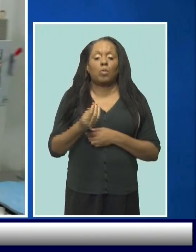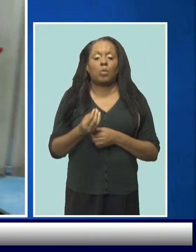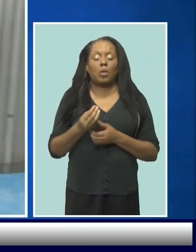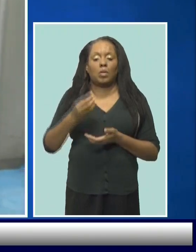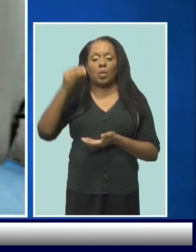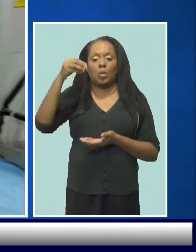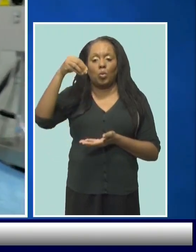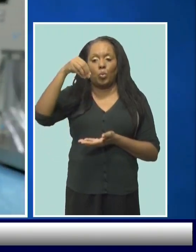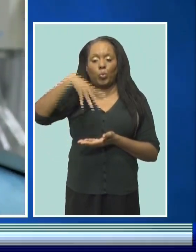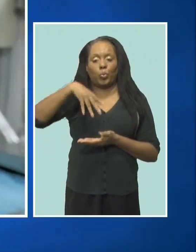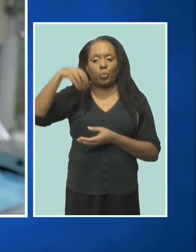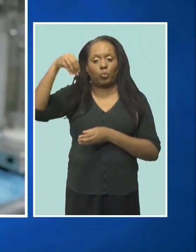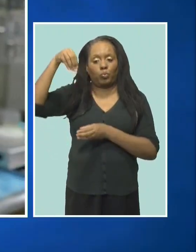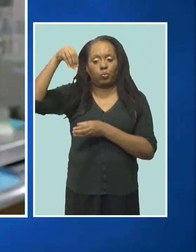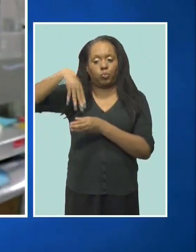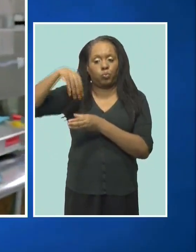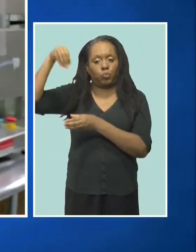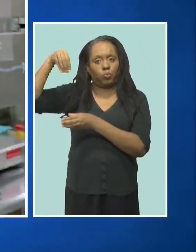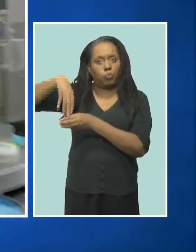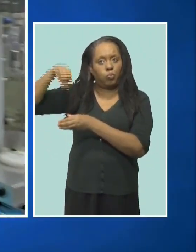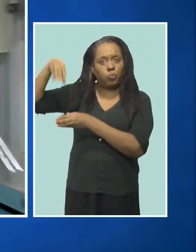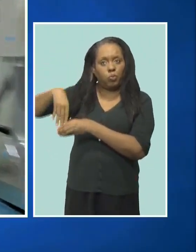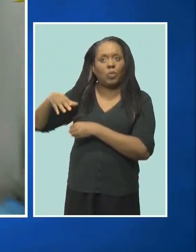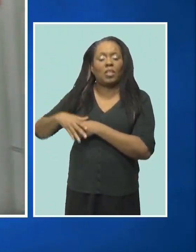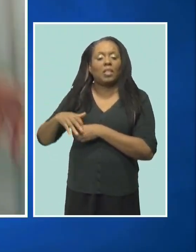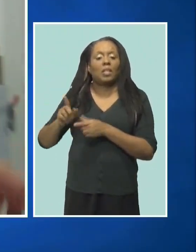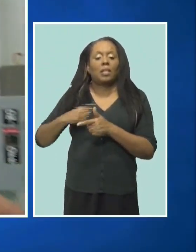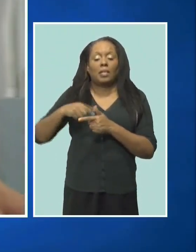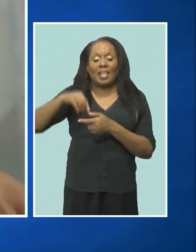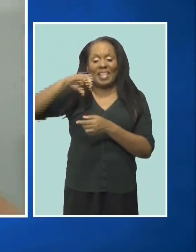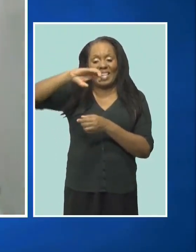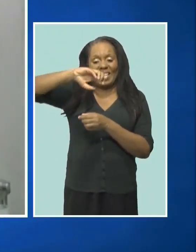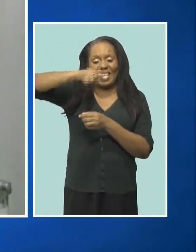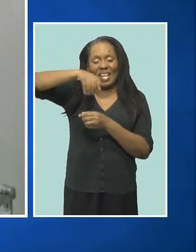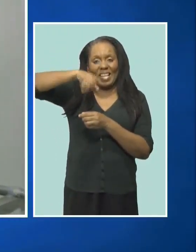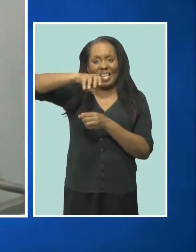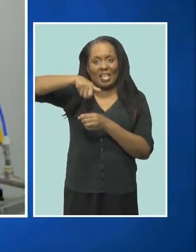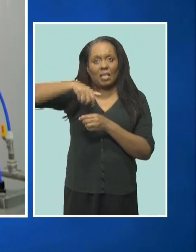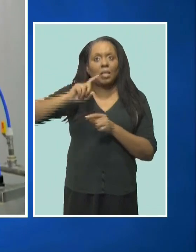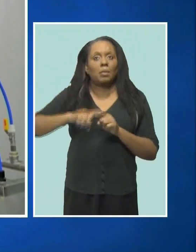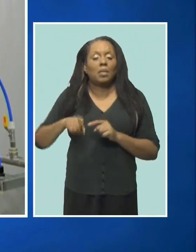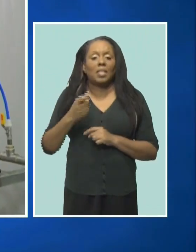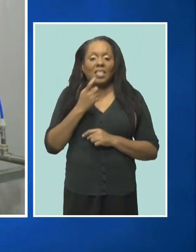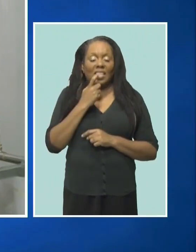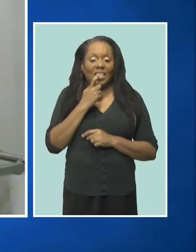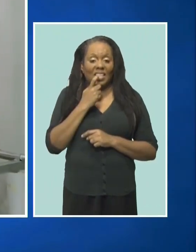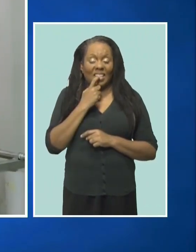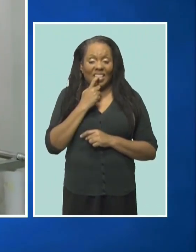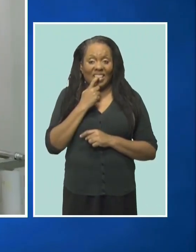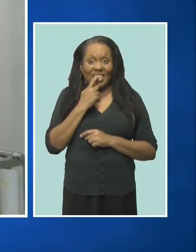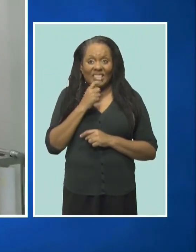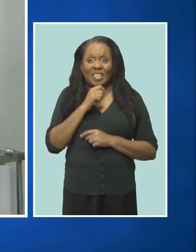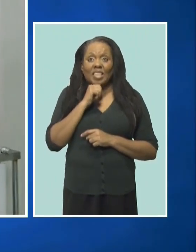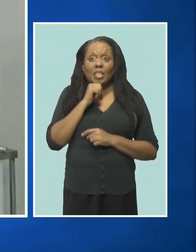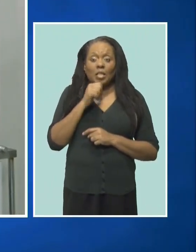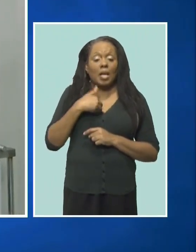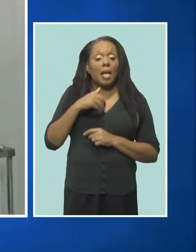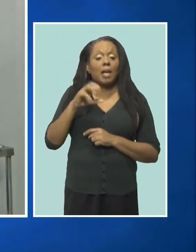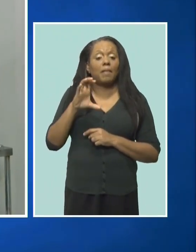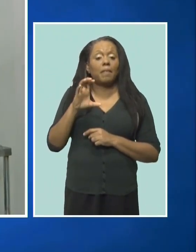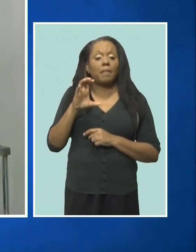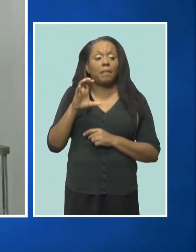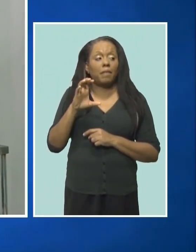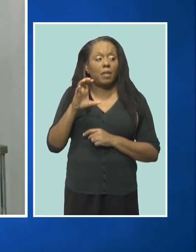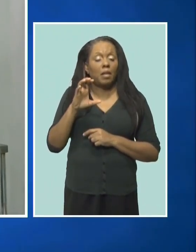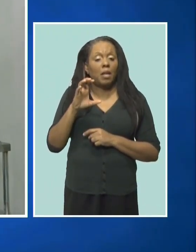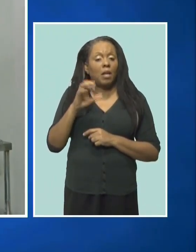plant base, we cap these by hand, but with our glass bottles, we don't have any plastic within the cap, so that's why we have these ROPP machines